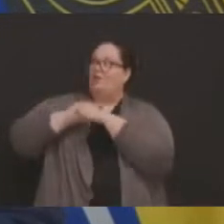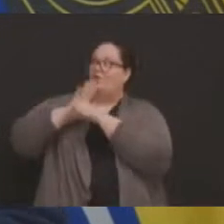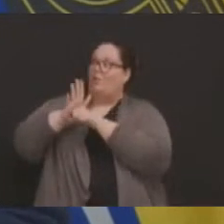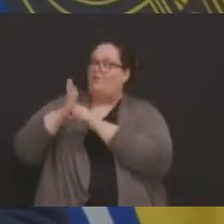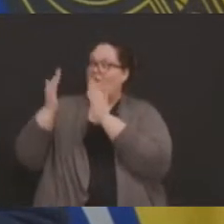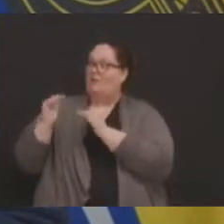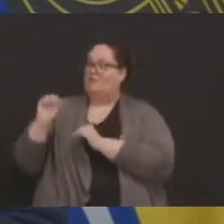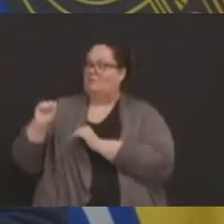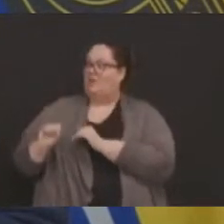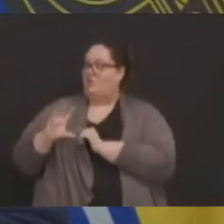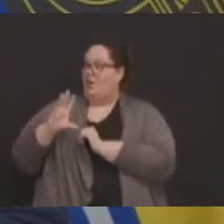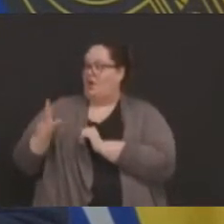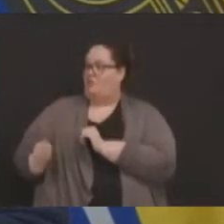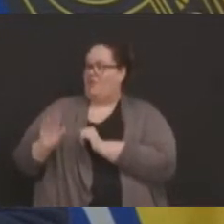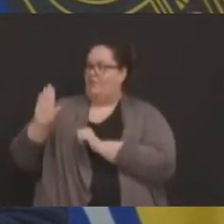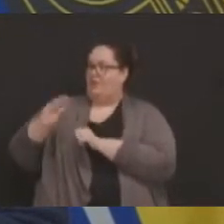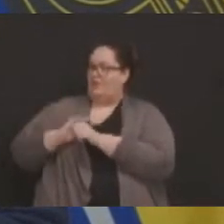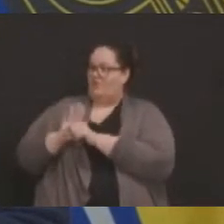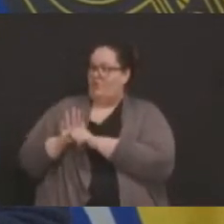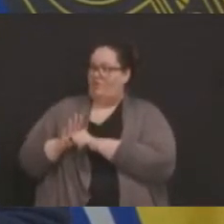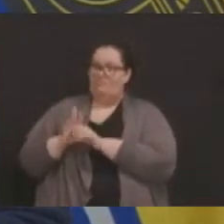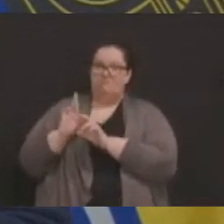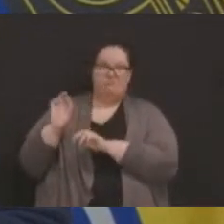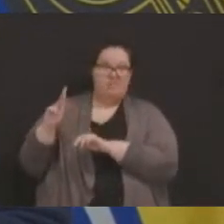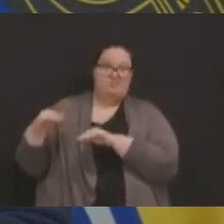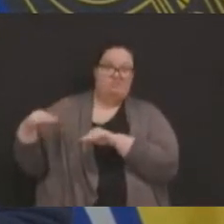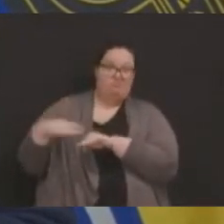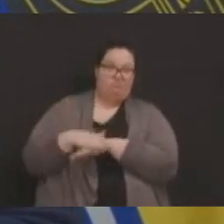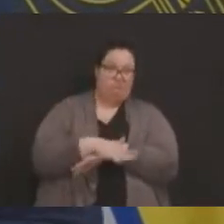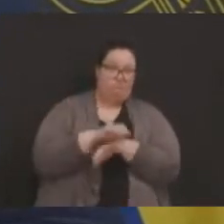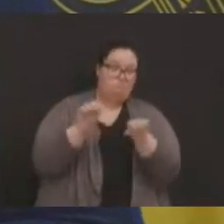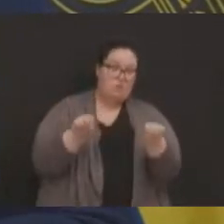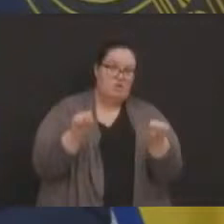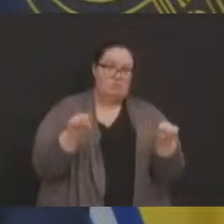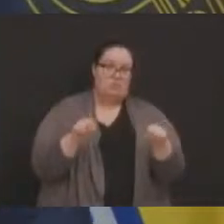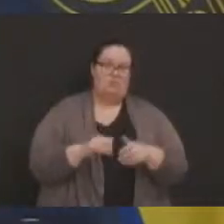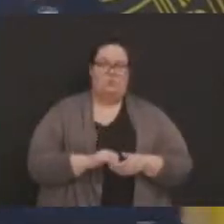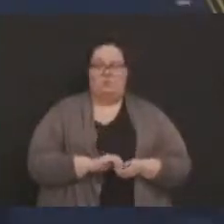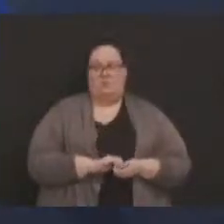procedure and these restrictions will be in place for the foreseeable future.